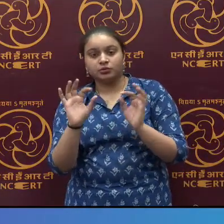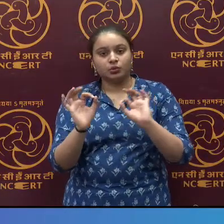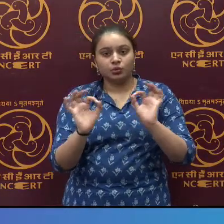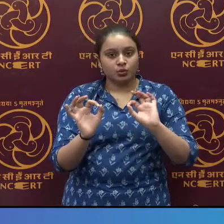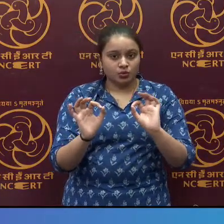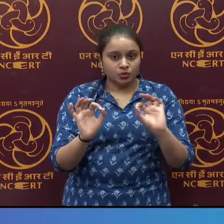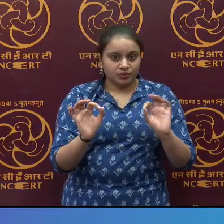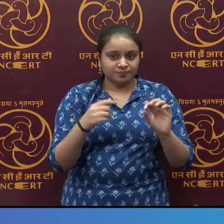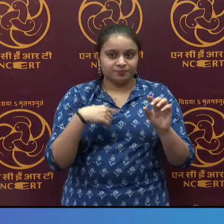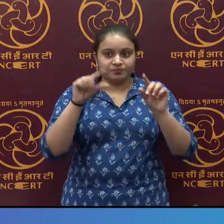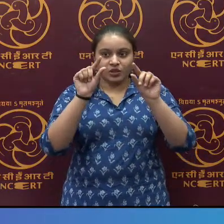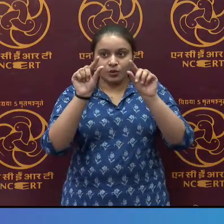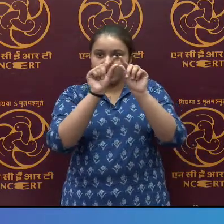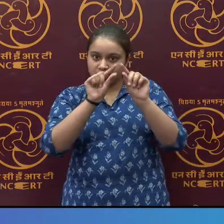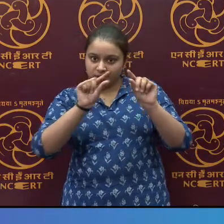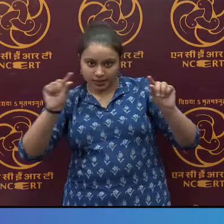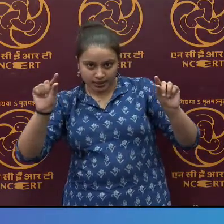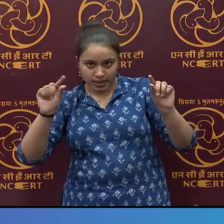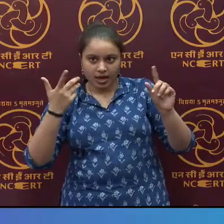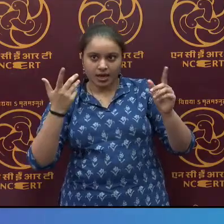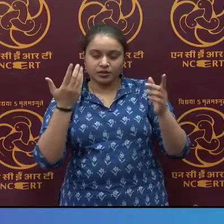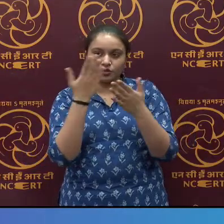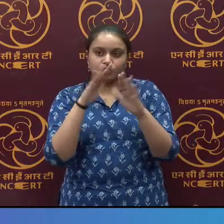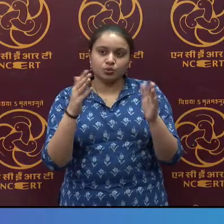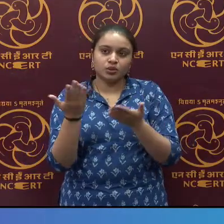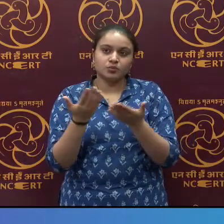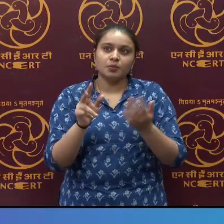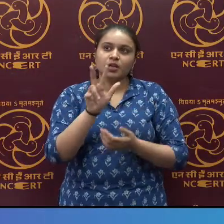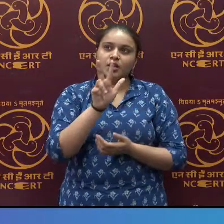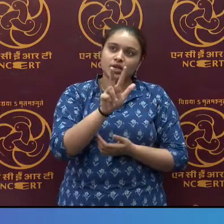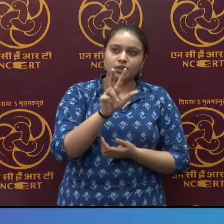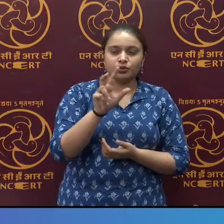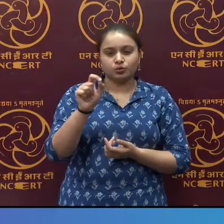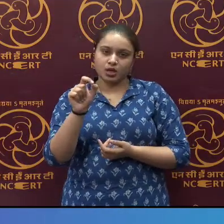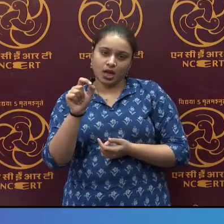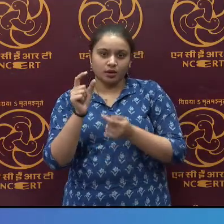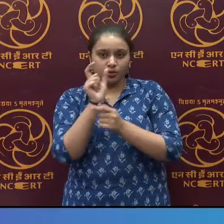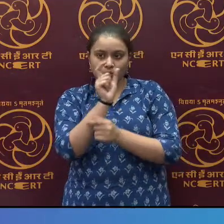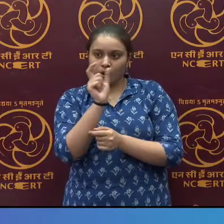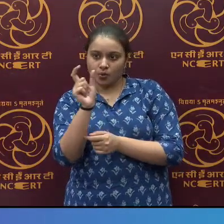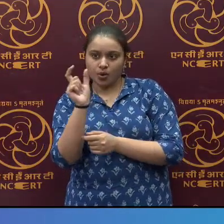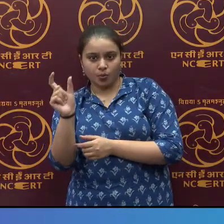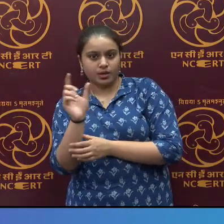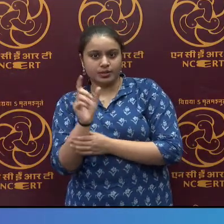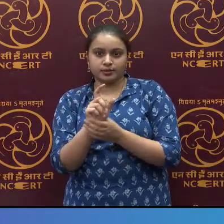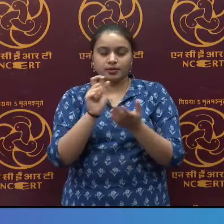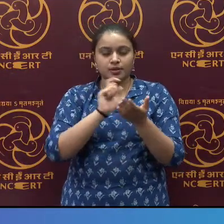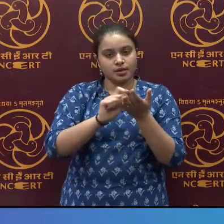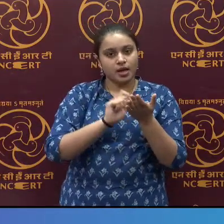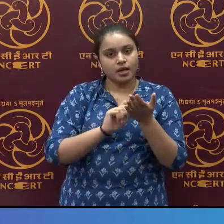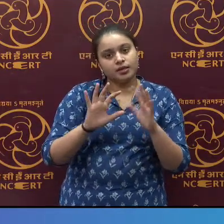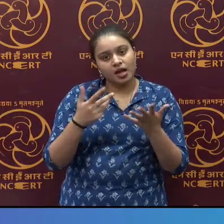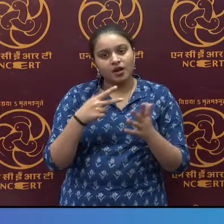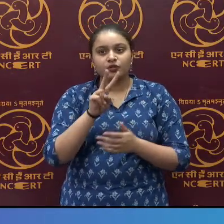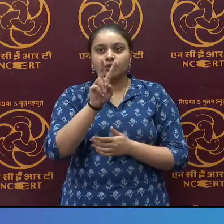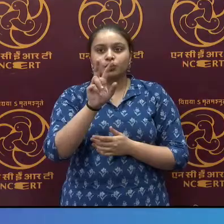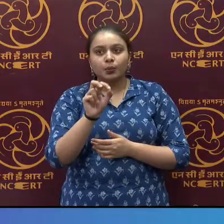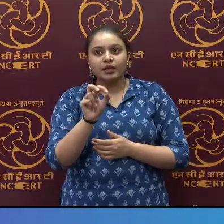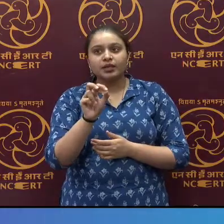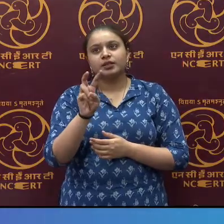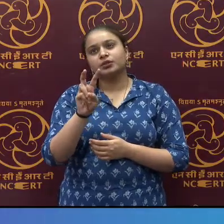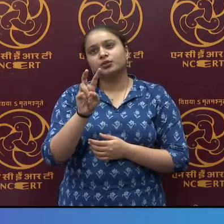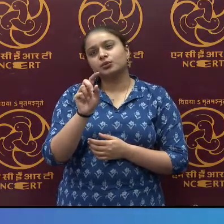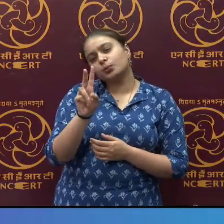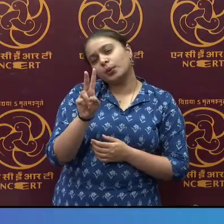paper. one line any average student would write 8 to 10 words. Right. That is why I am saying 20 to 25 lines, you